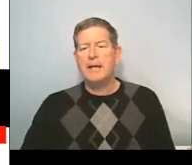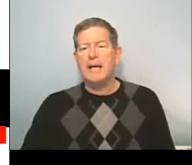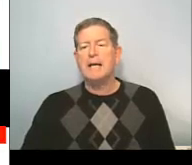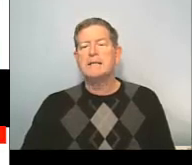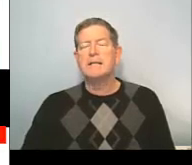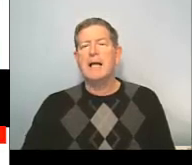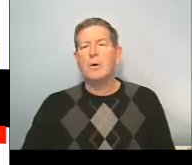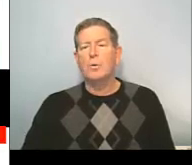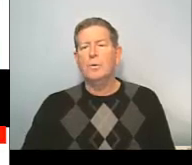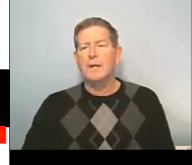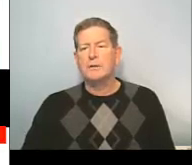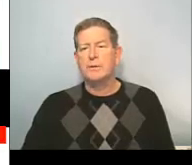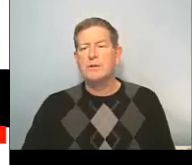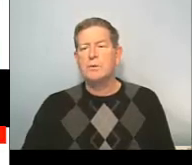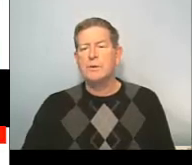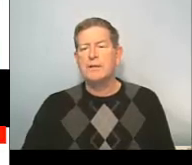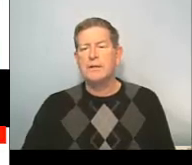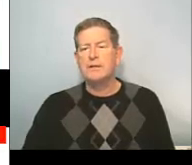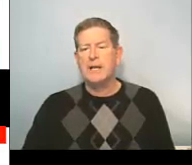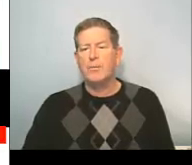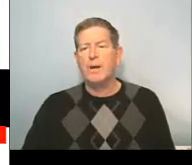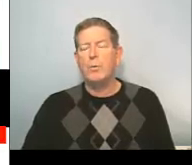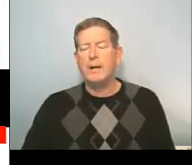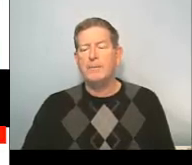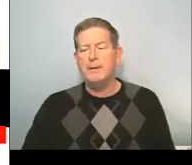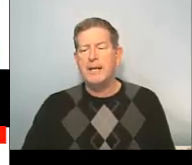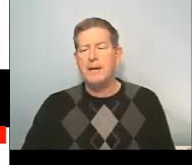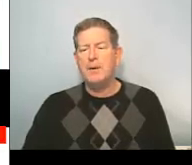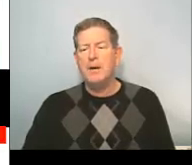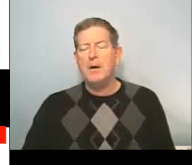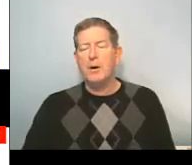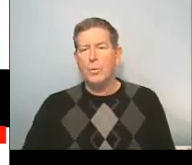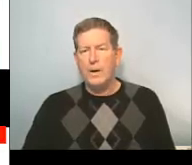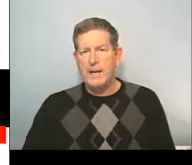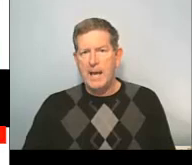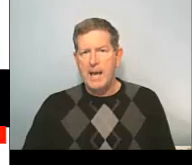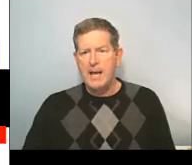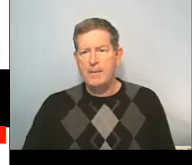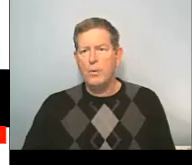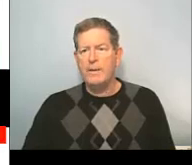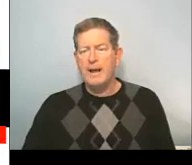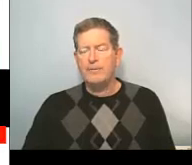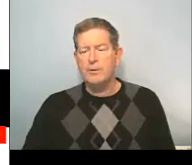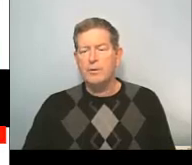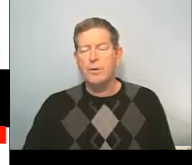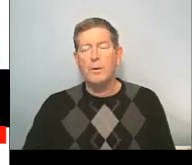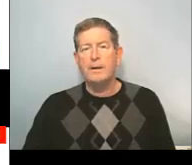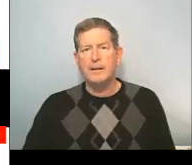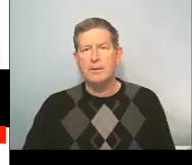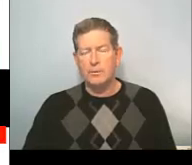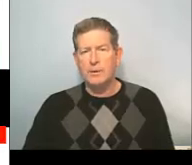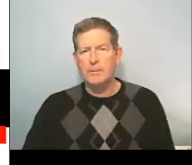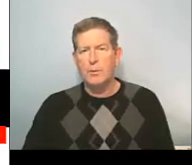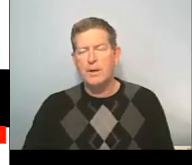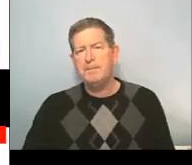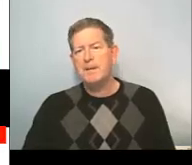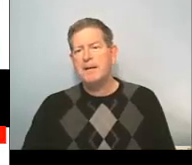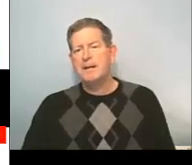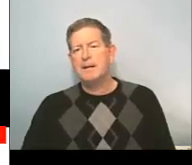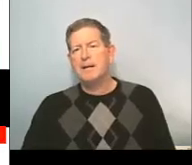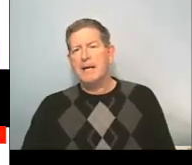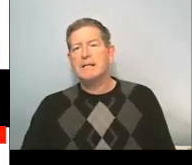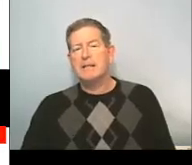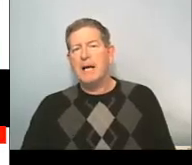then again, es la una. So these two are said the same way, 1 p.m. or 1 a.m., 1 in the afternoon or 1 in the early